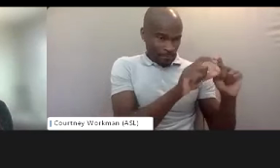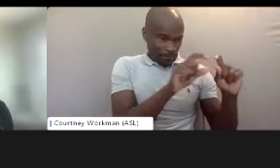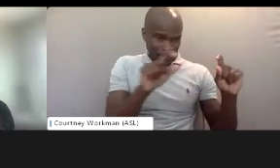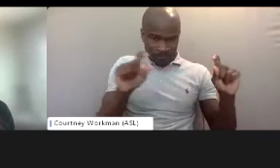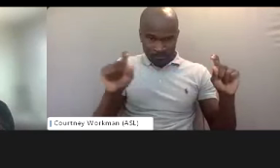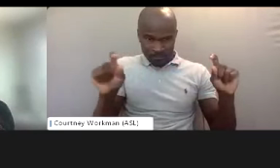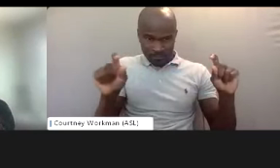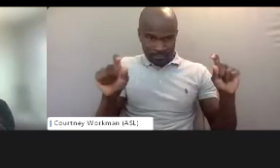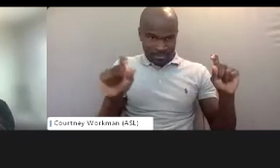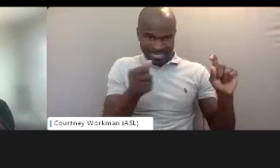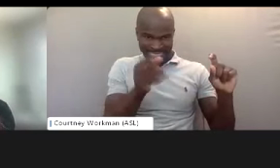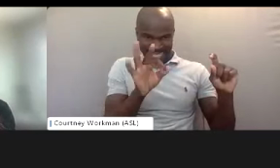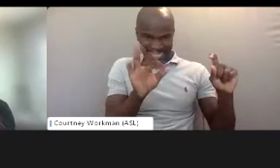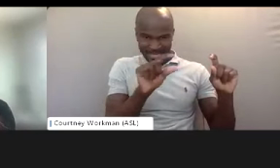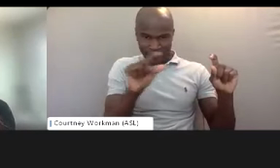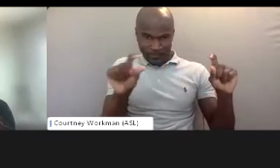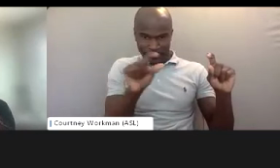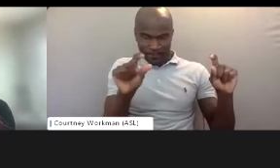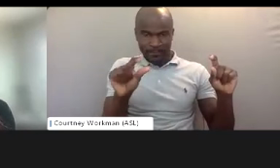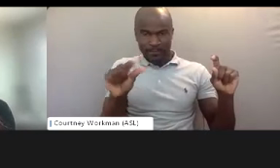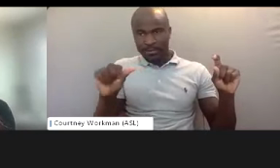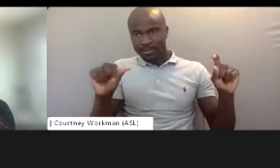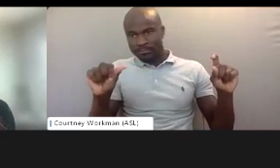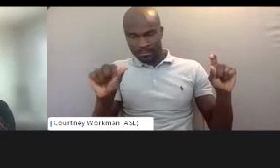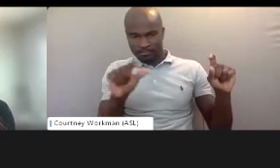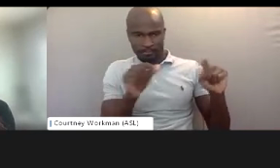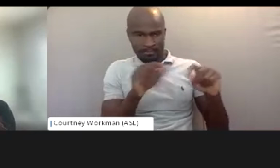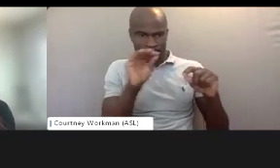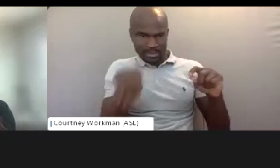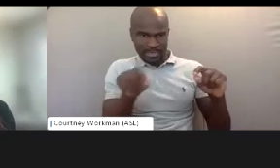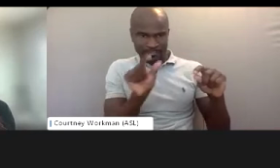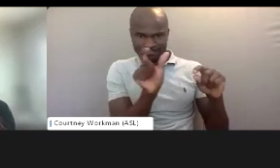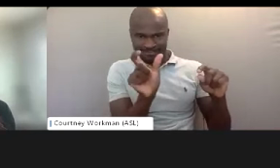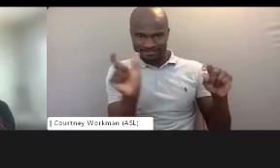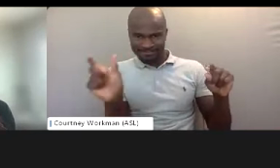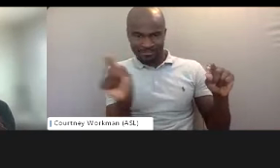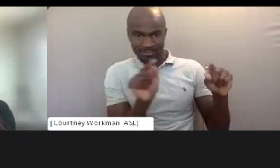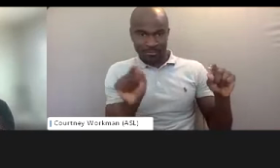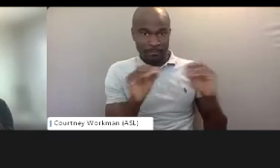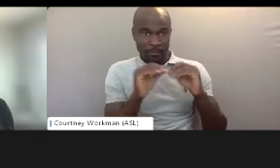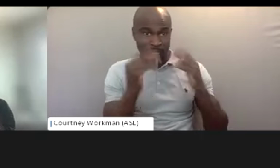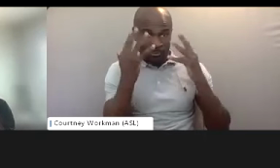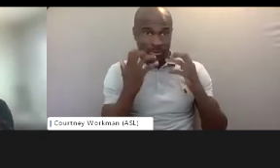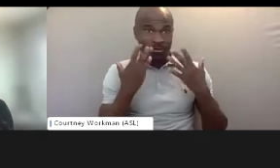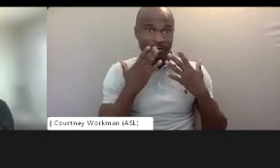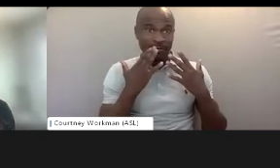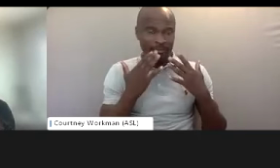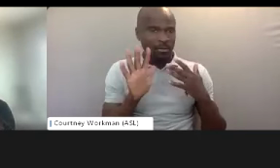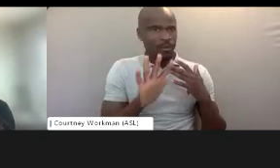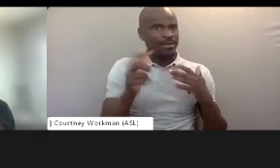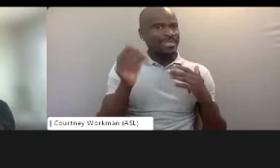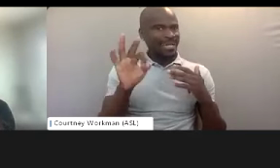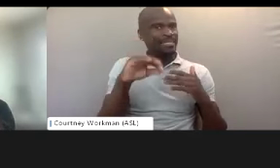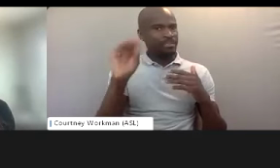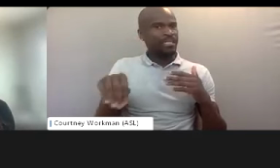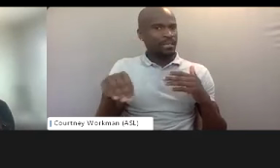and the 29%, that about 50% of people in the United States were fearful of a mass violence incident. Well, that second bar